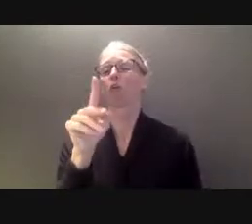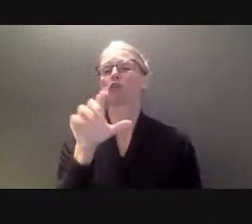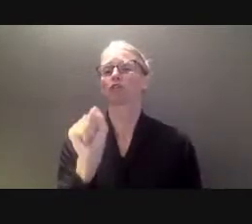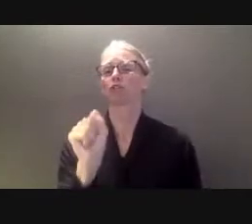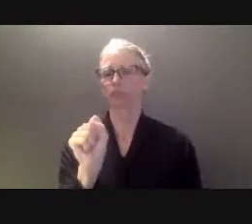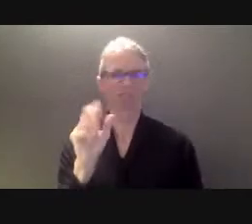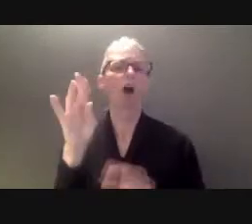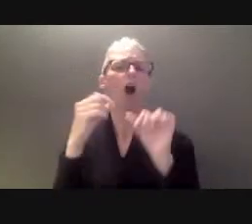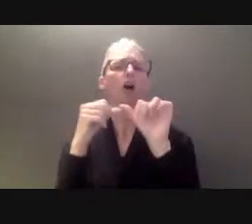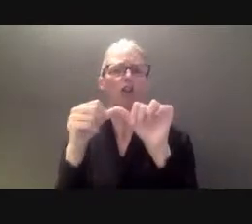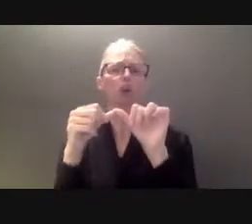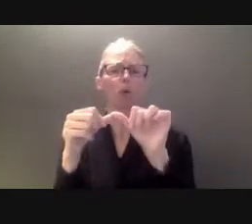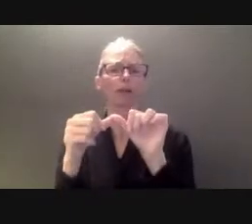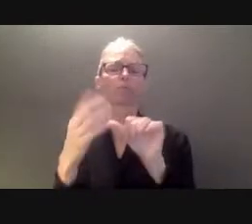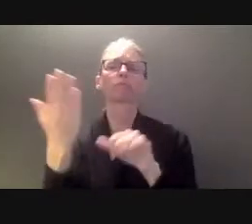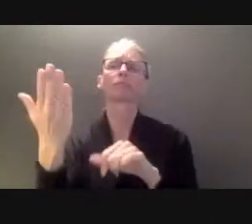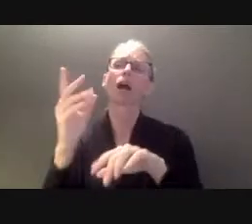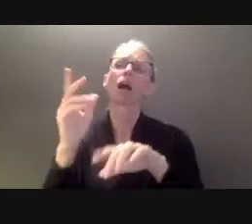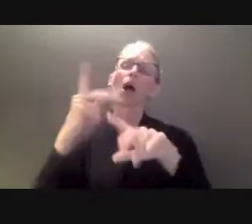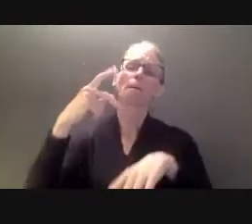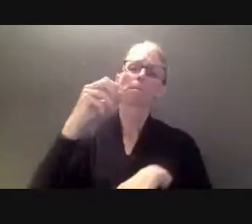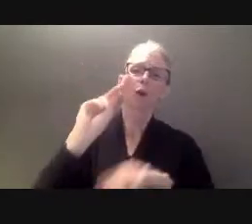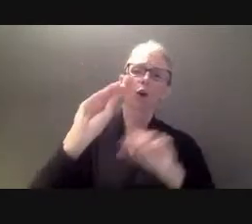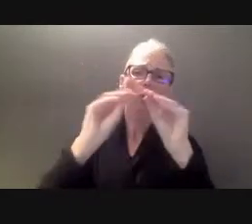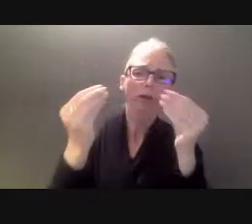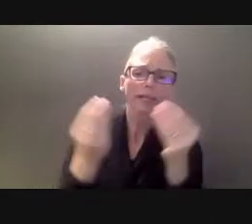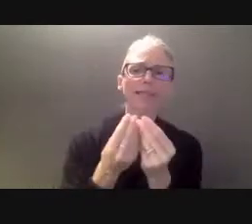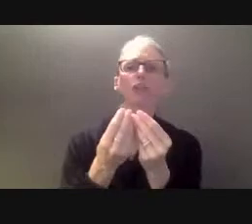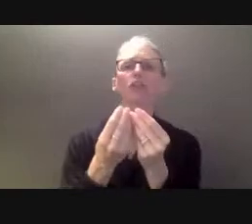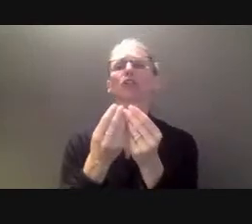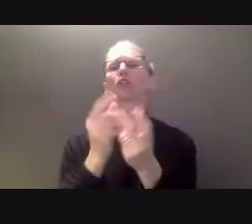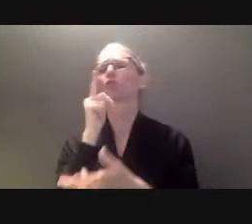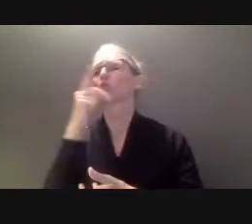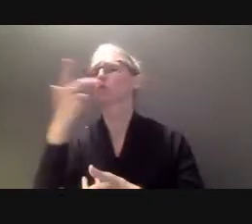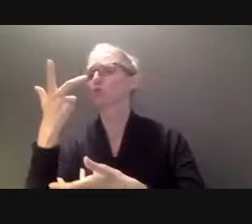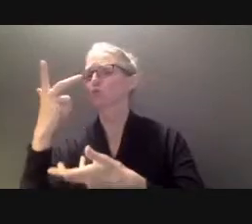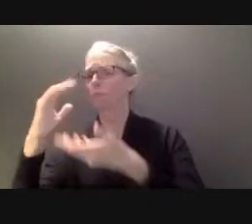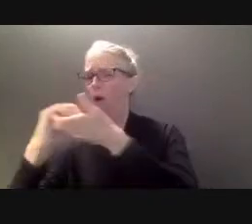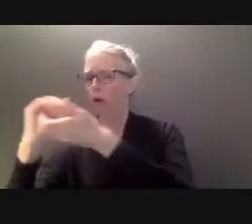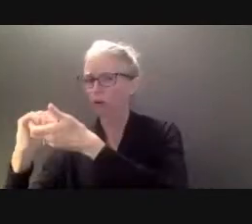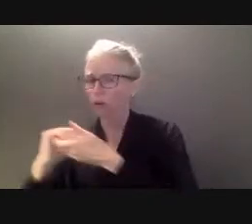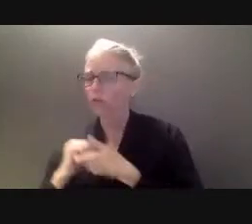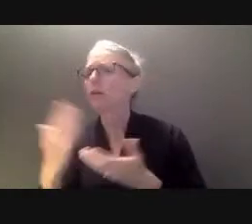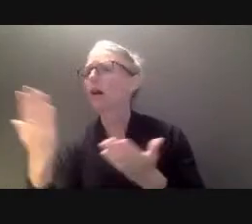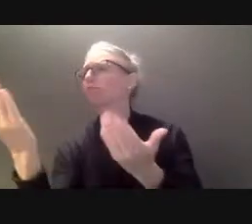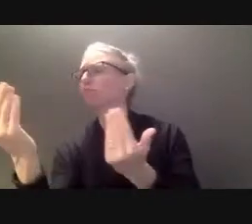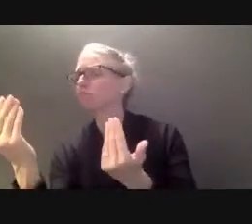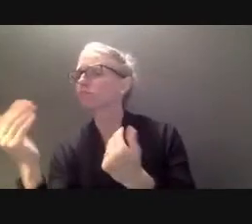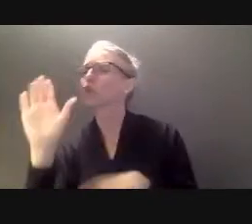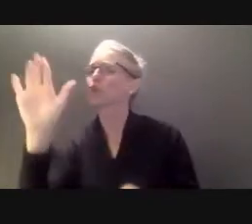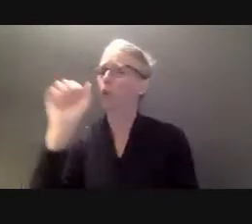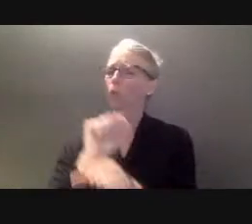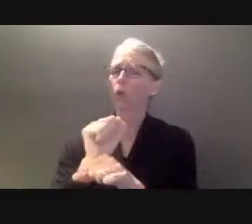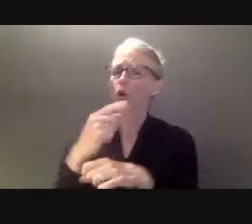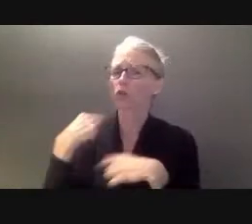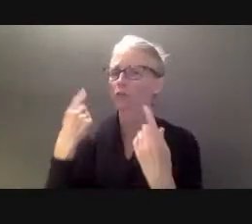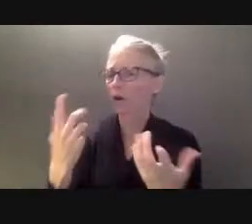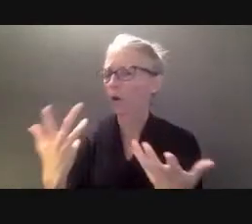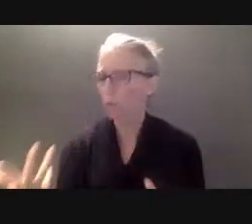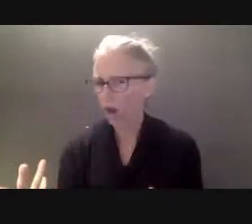disabilities and park organizations to see where we can improve our work, but also to show our progress. Finally, our